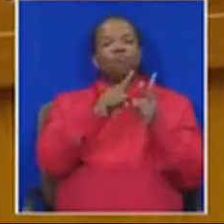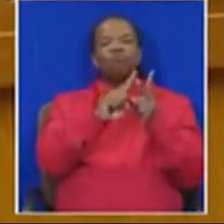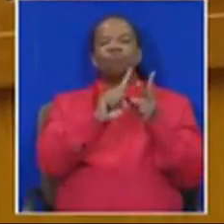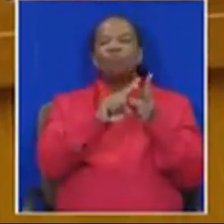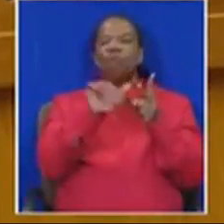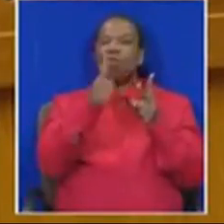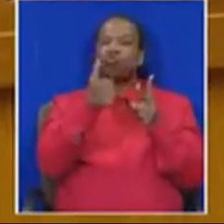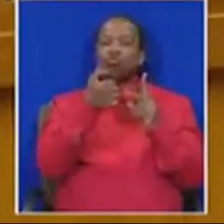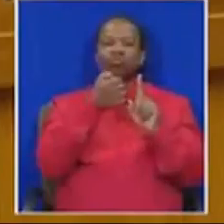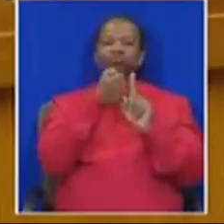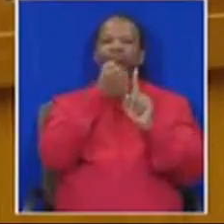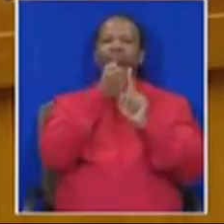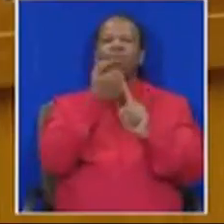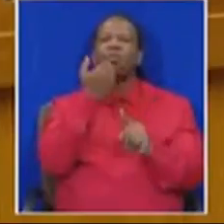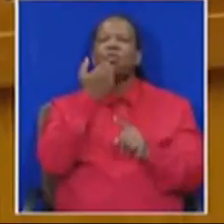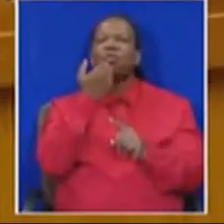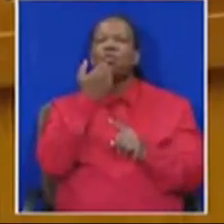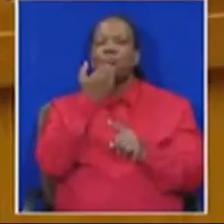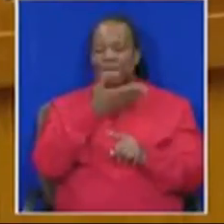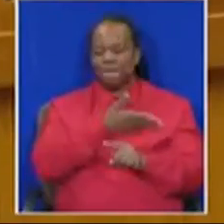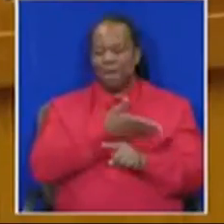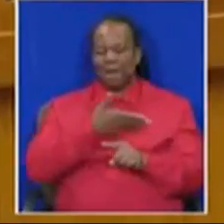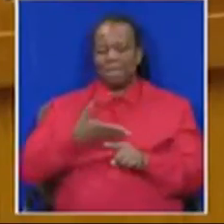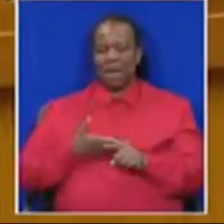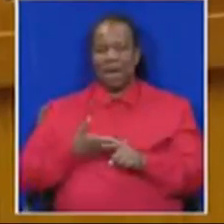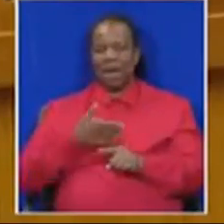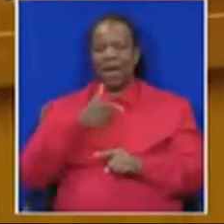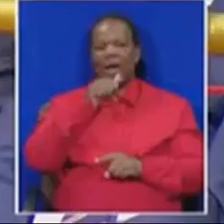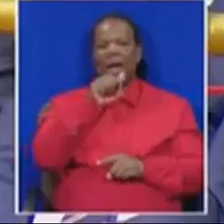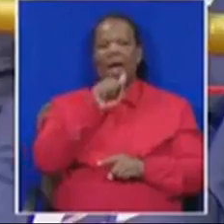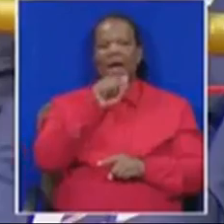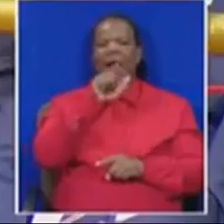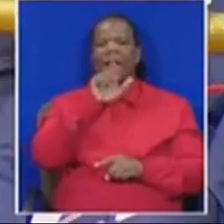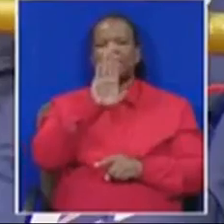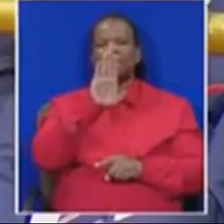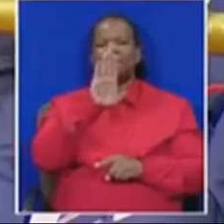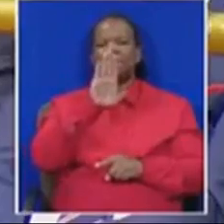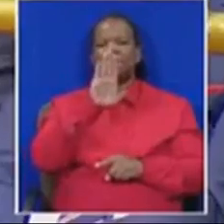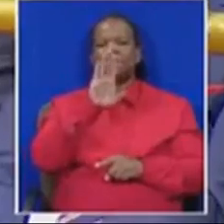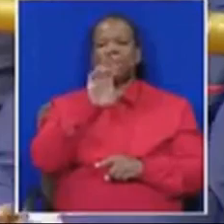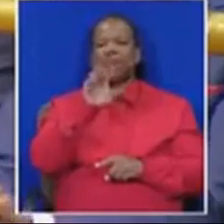struggle, Umama Albertina Cde Cyril.